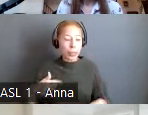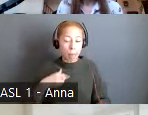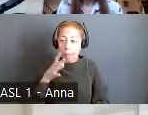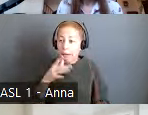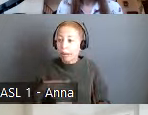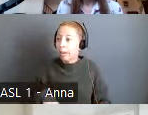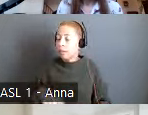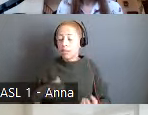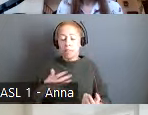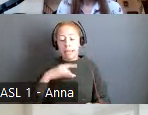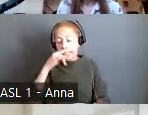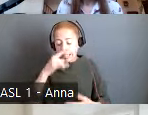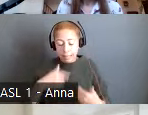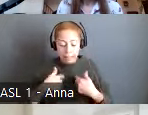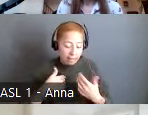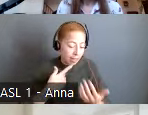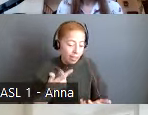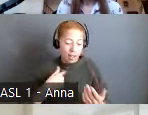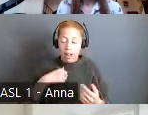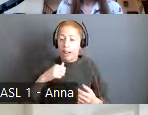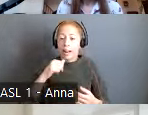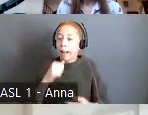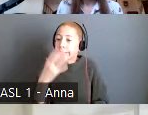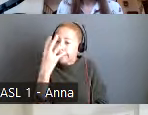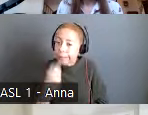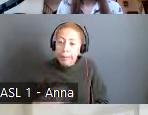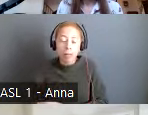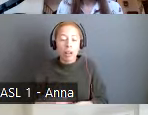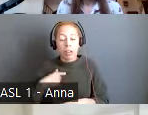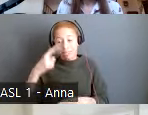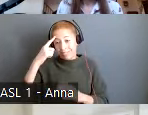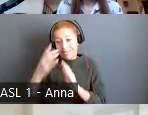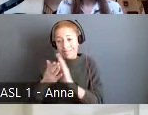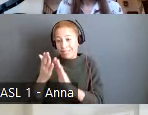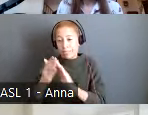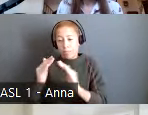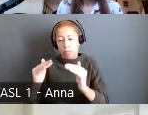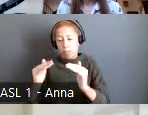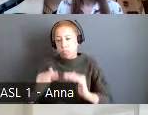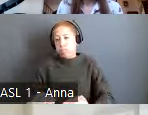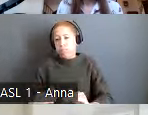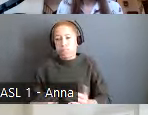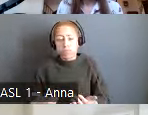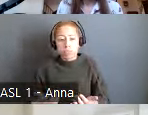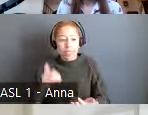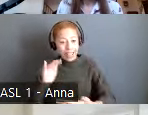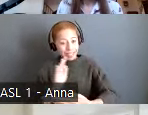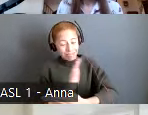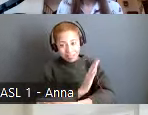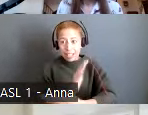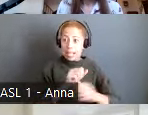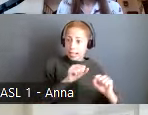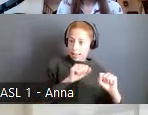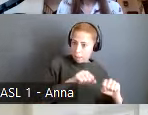long. Everyone's had the experience of sliding up and down that capacity framework. And then when we're talking about things